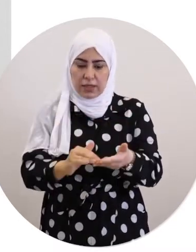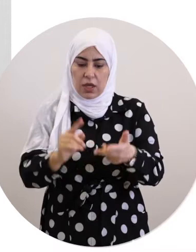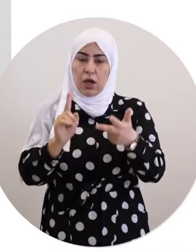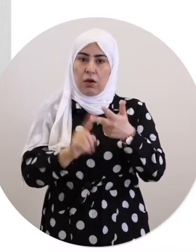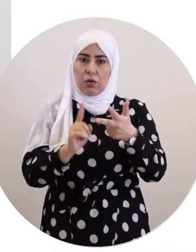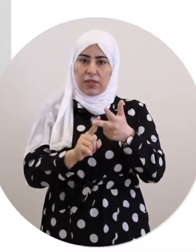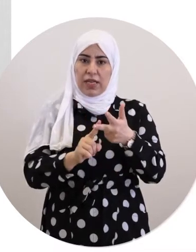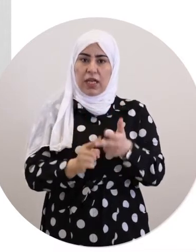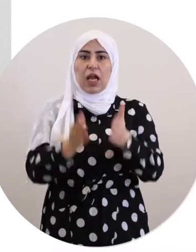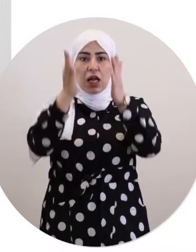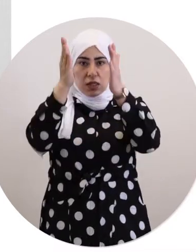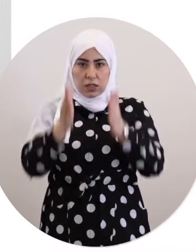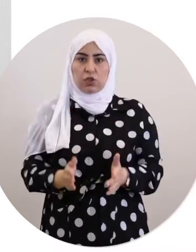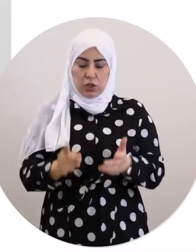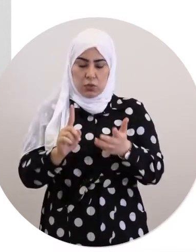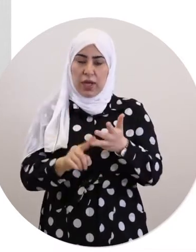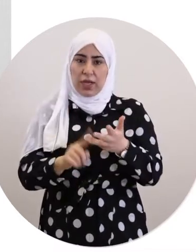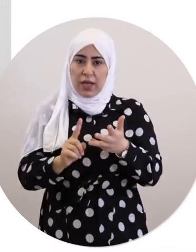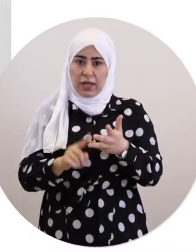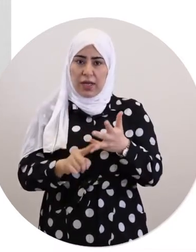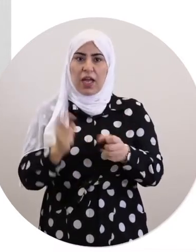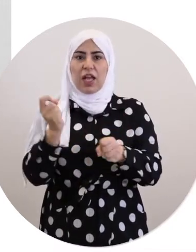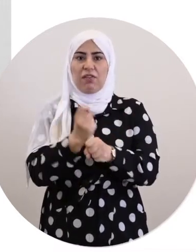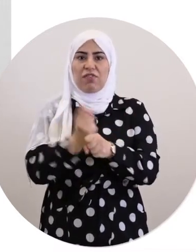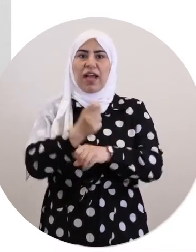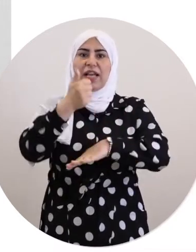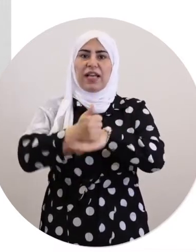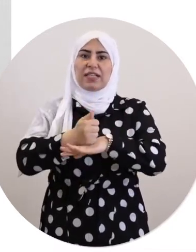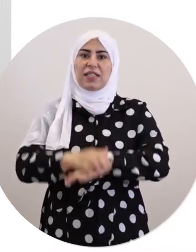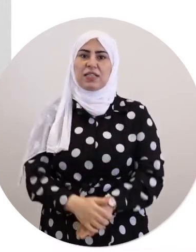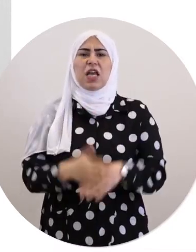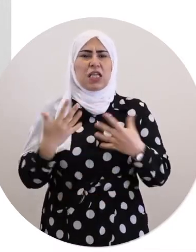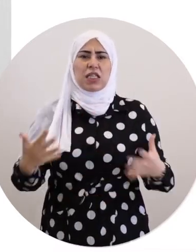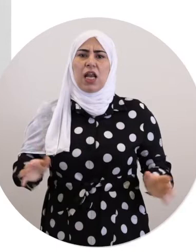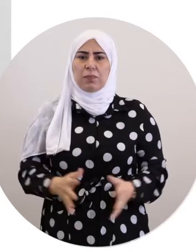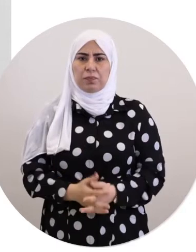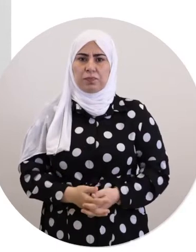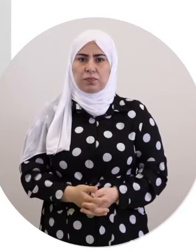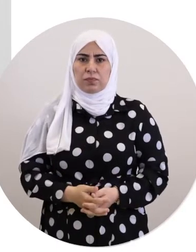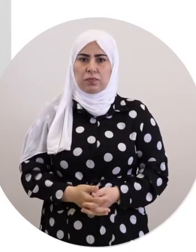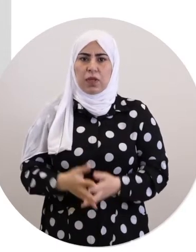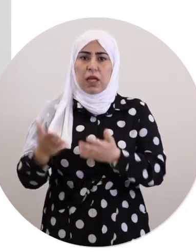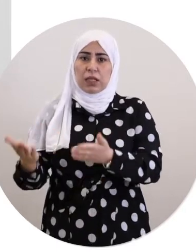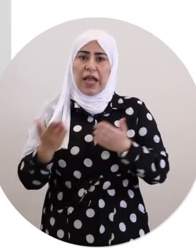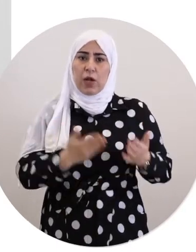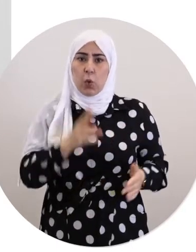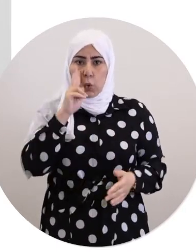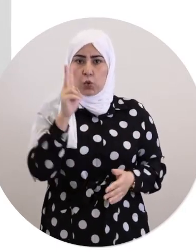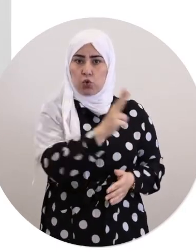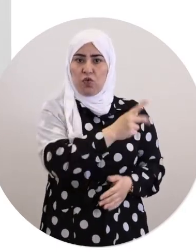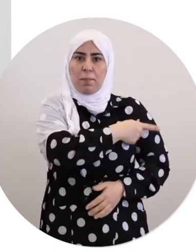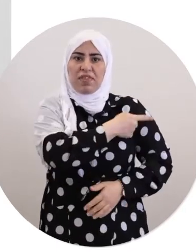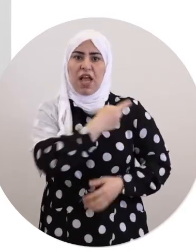plus subject plus main verb plus object. Very simple. Let's see how we applied that equation to the